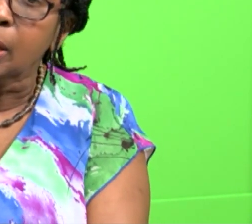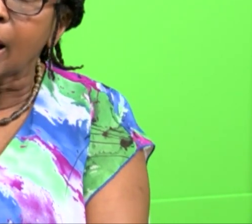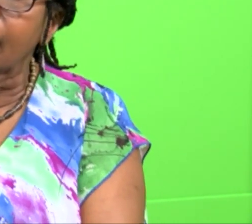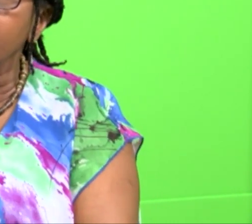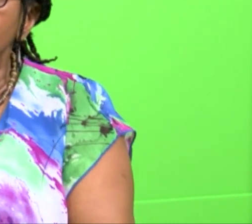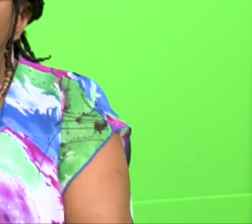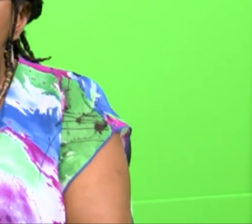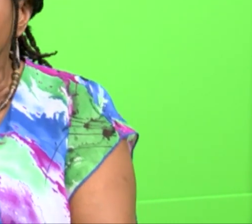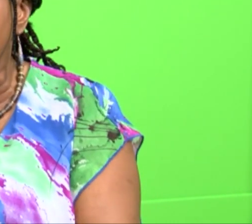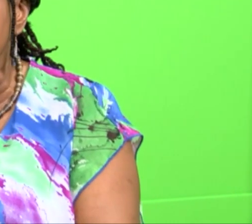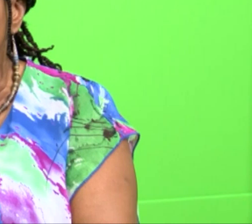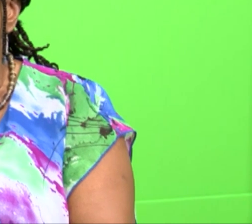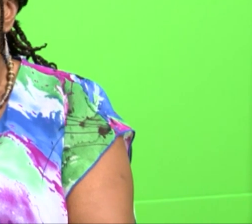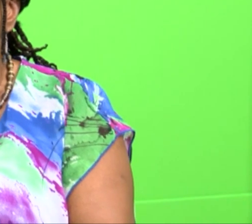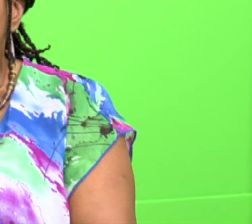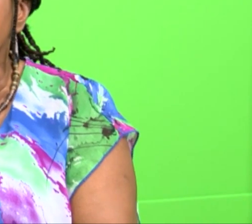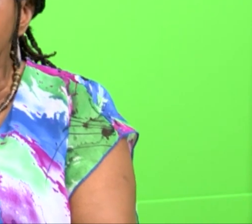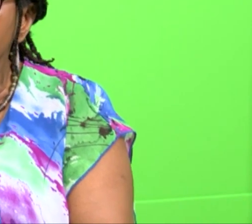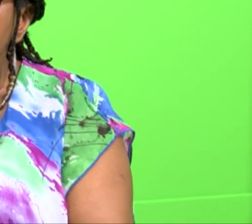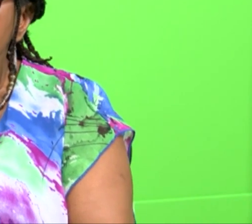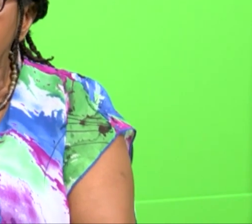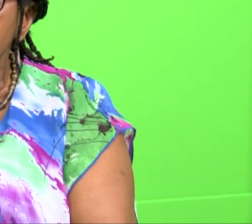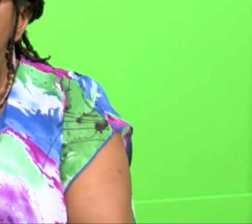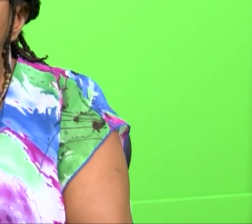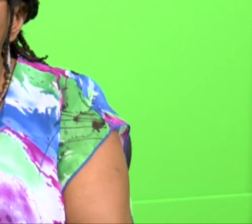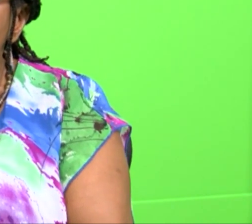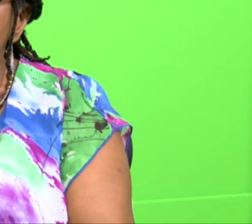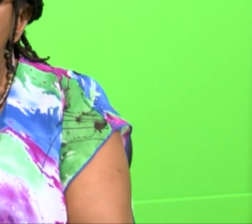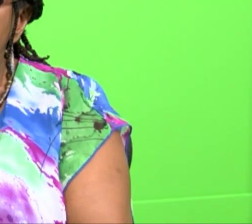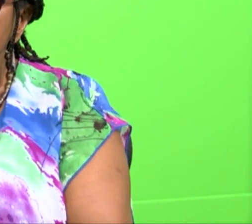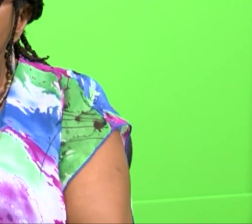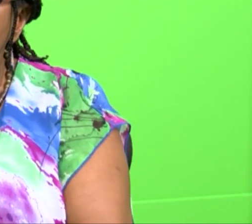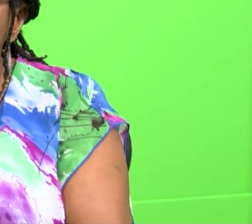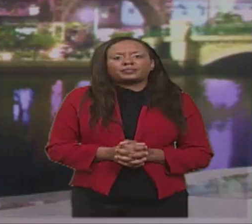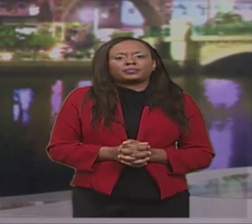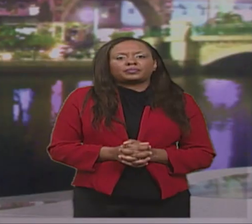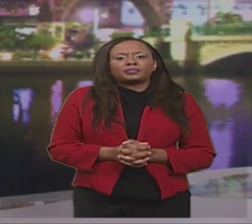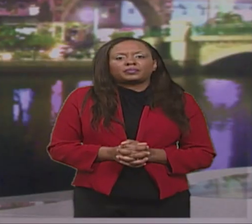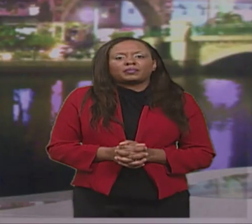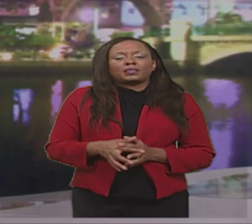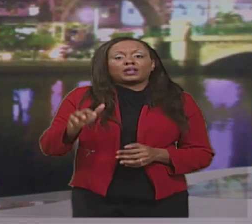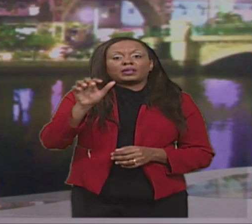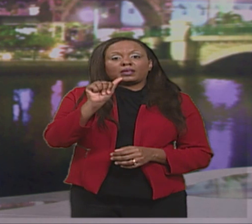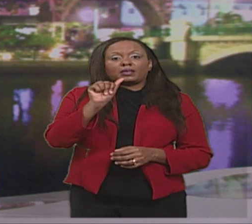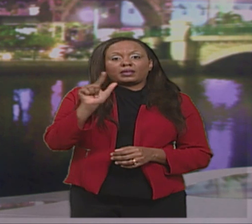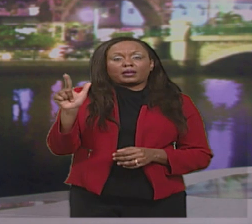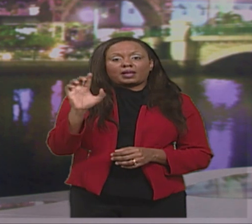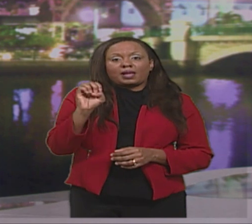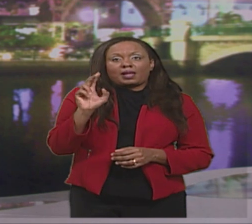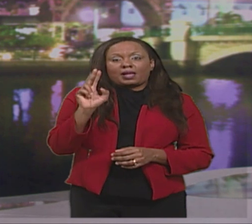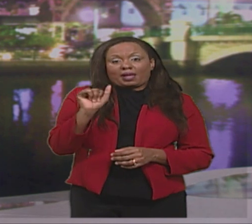expansions and what is required therefore in terms of numbers to cater to all those changes that have gone on. Apart from